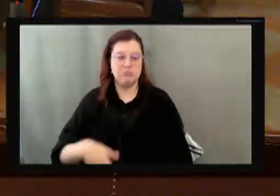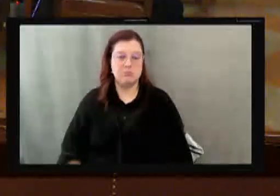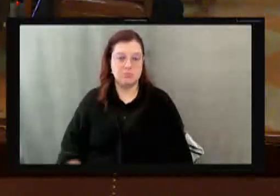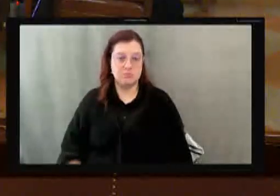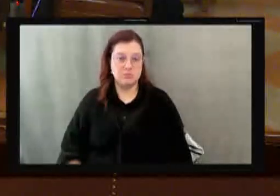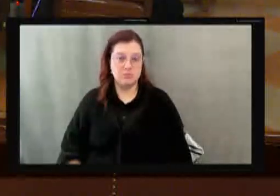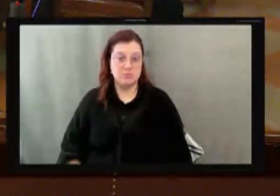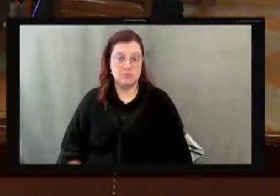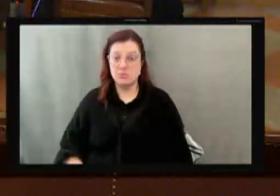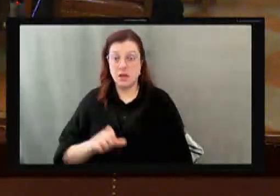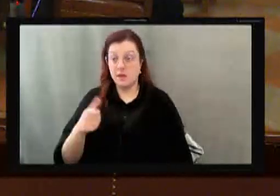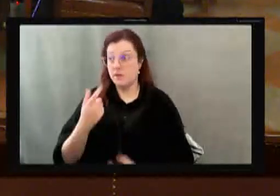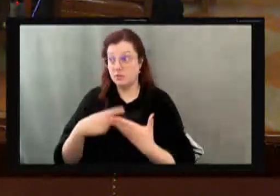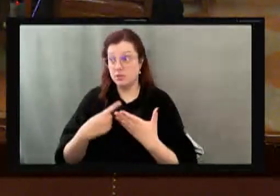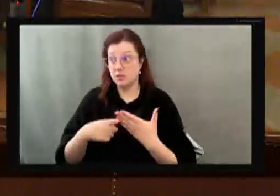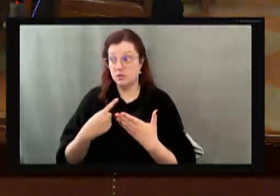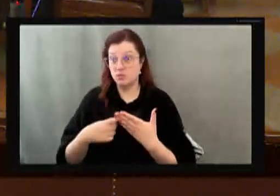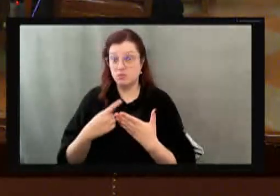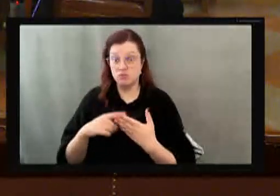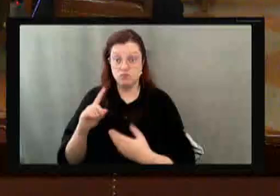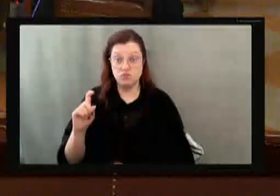Any further discussion on P cards?